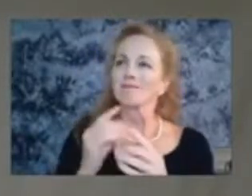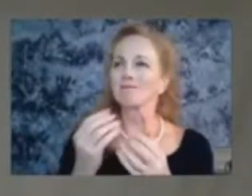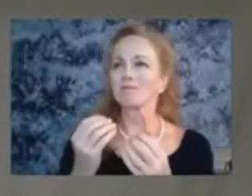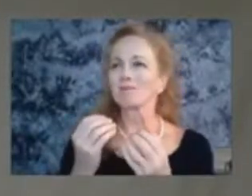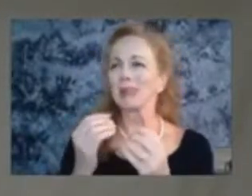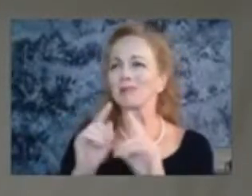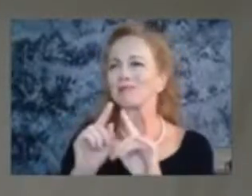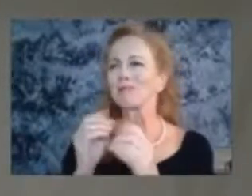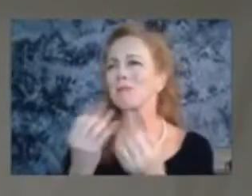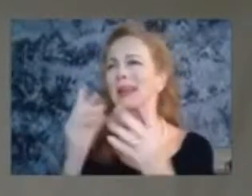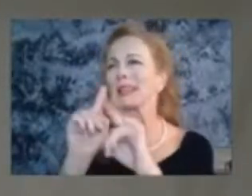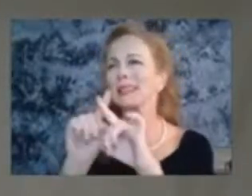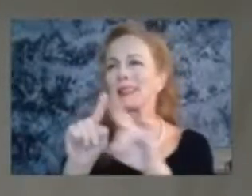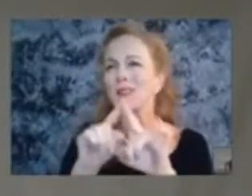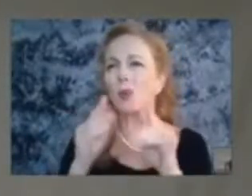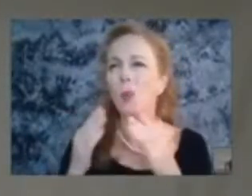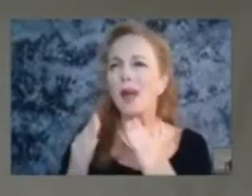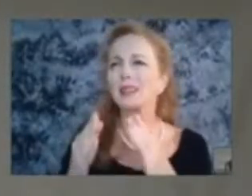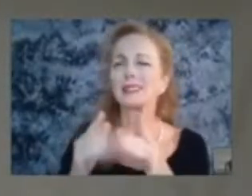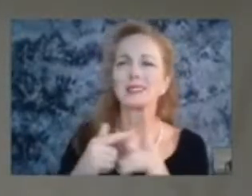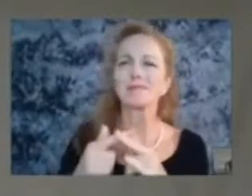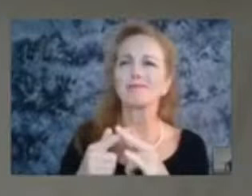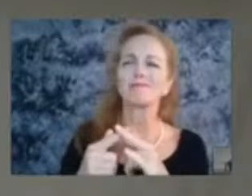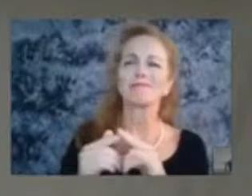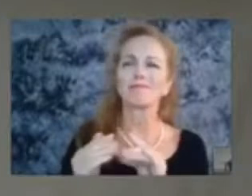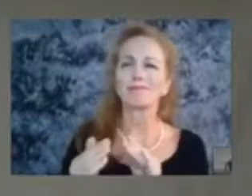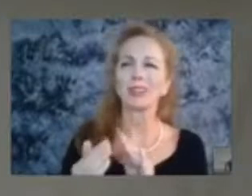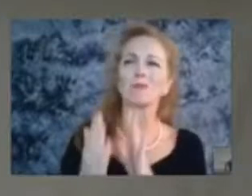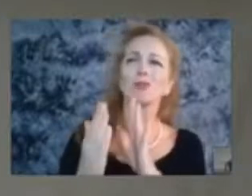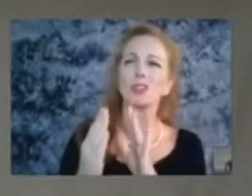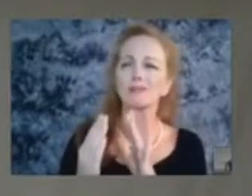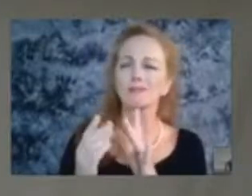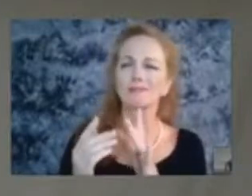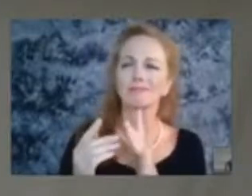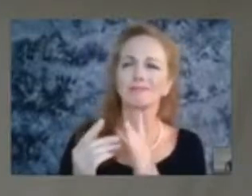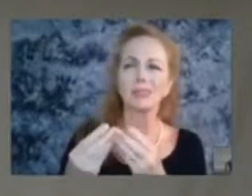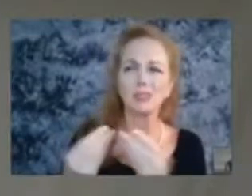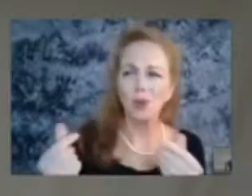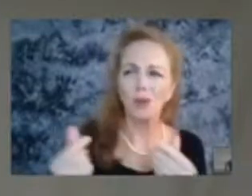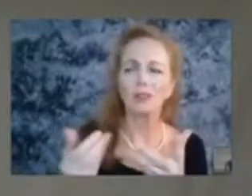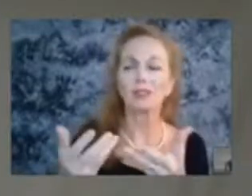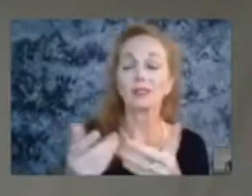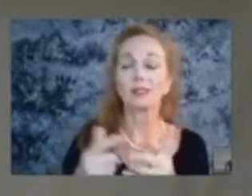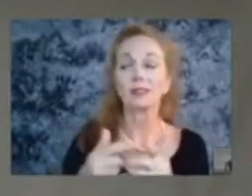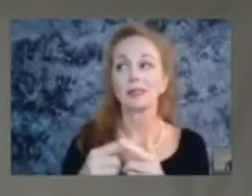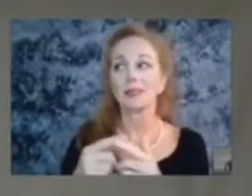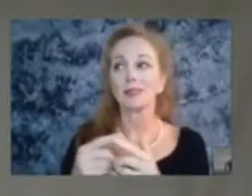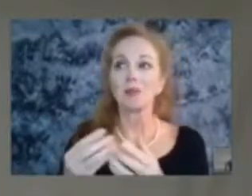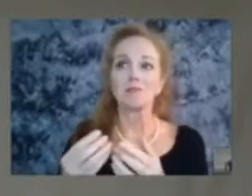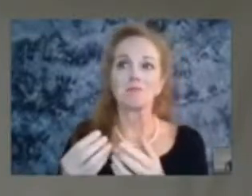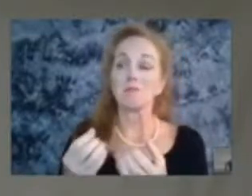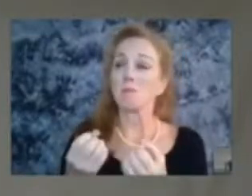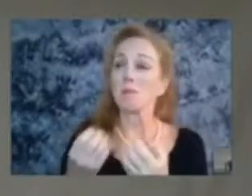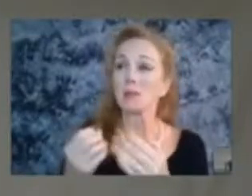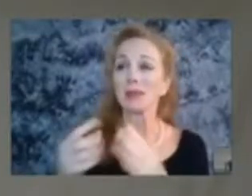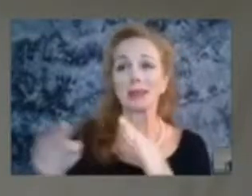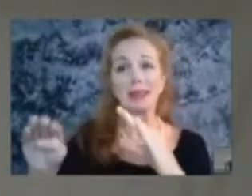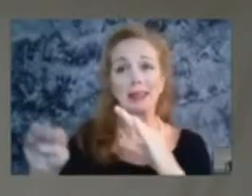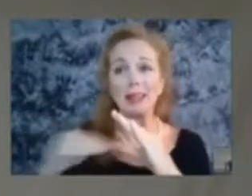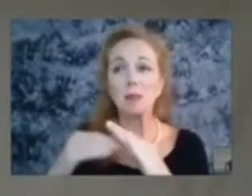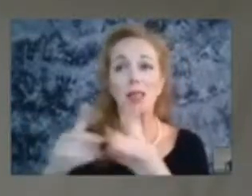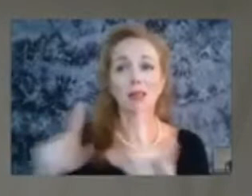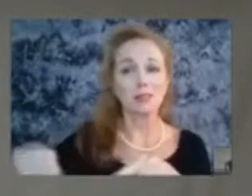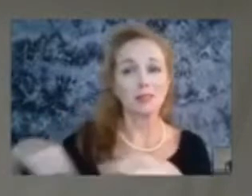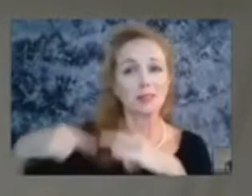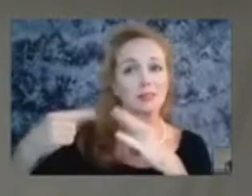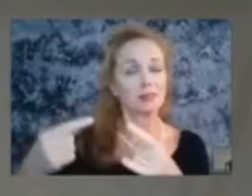that I appreciate you all are thinking about. We're all thinking about it. I've had numerous emails over the week. What's